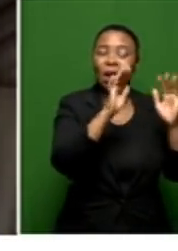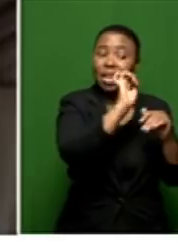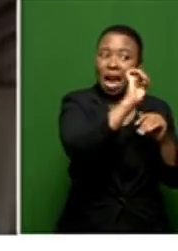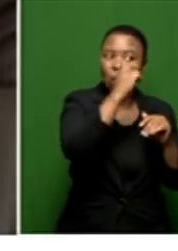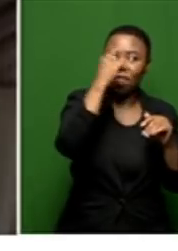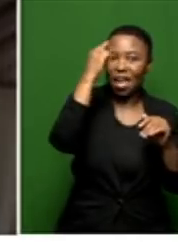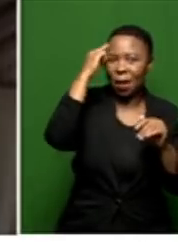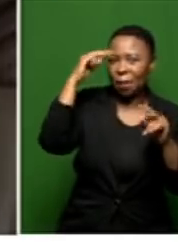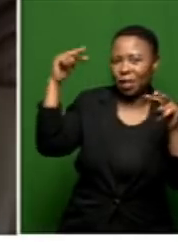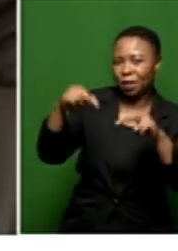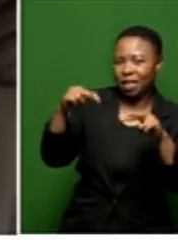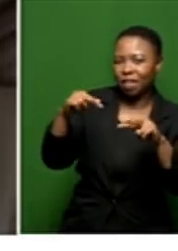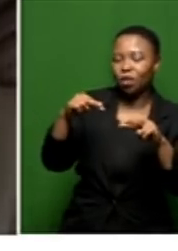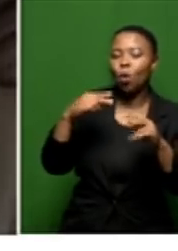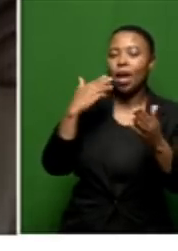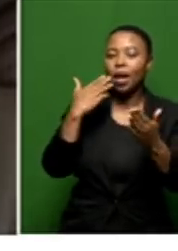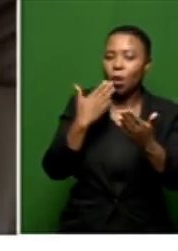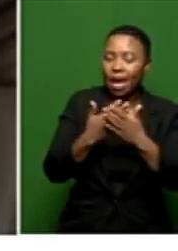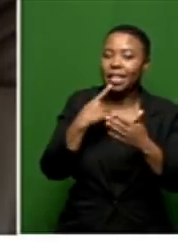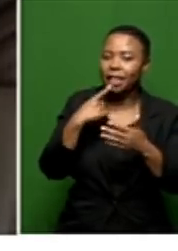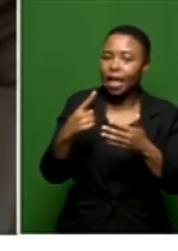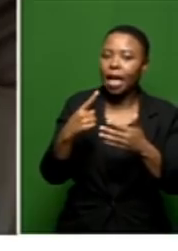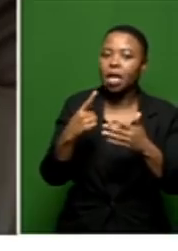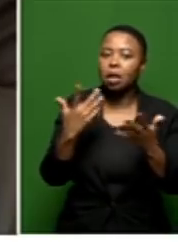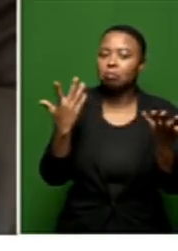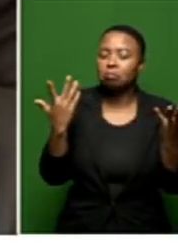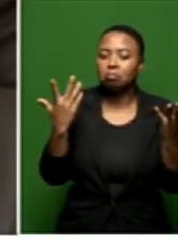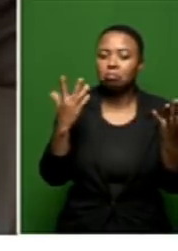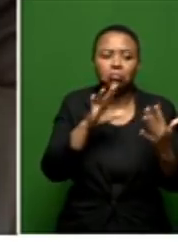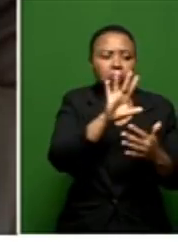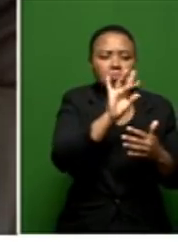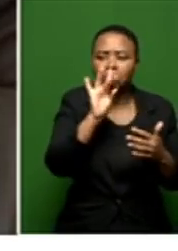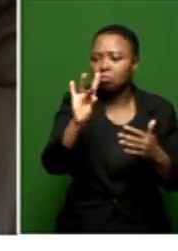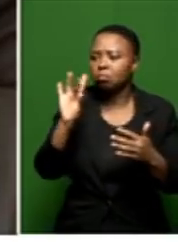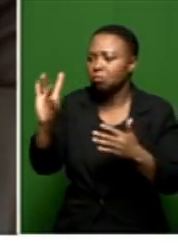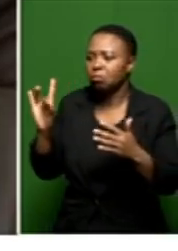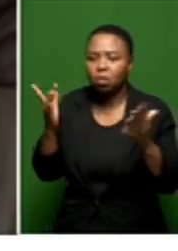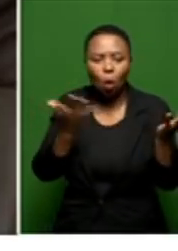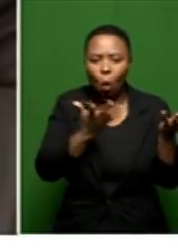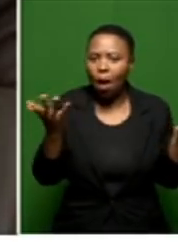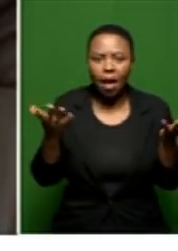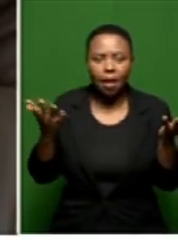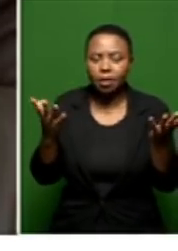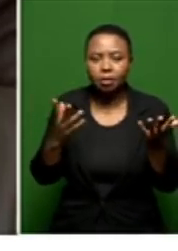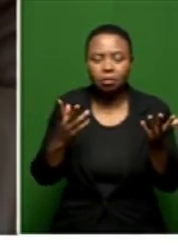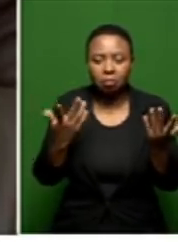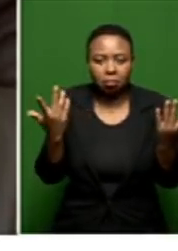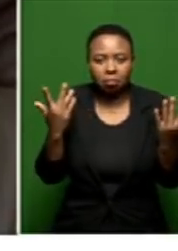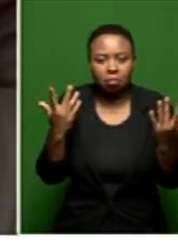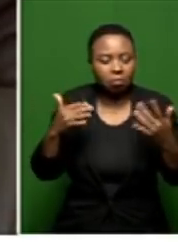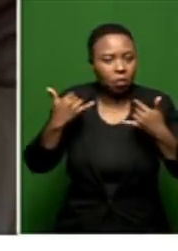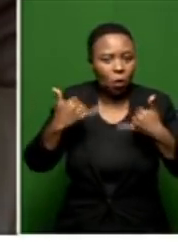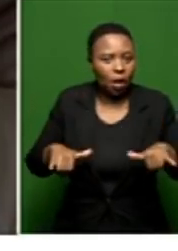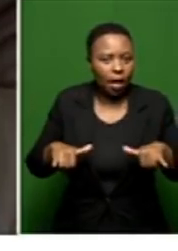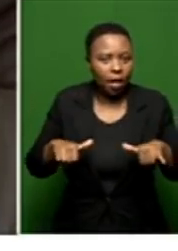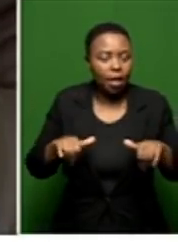can argue that because they did not see an alternative in any of the other parties, what they were doing is to